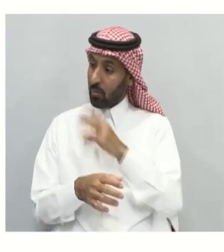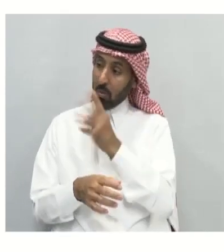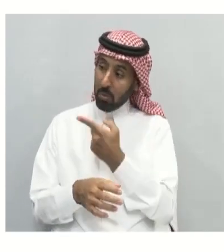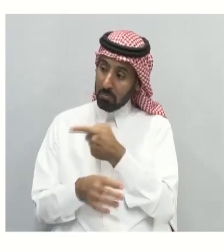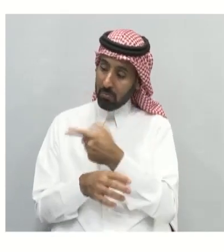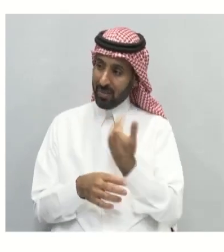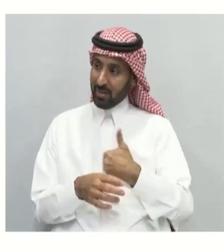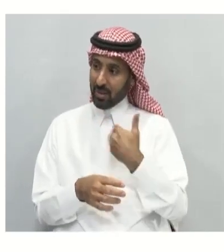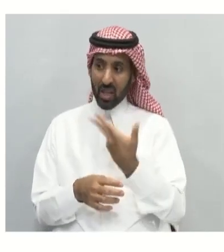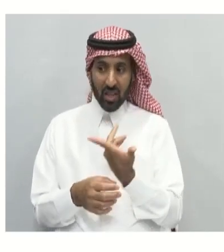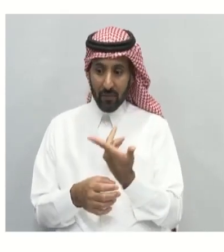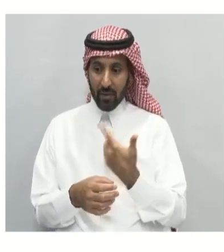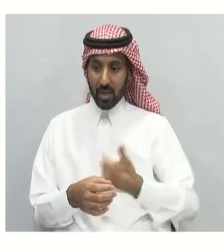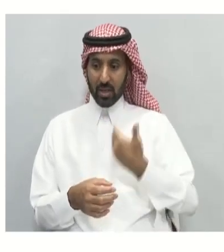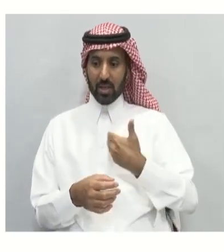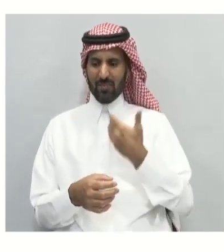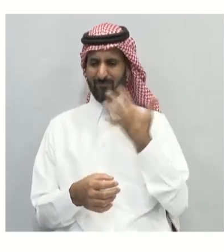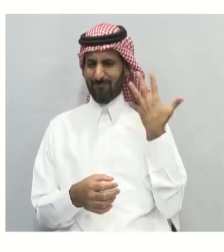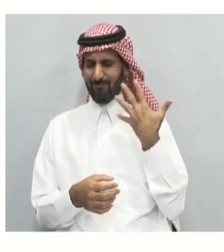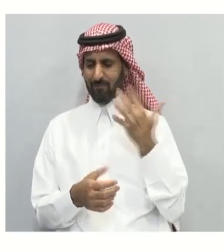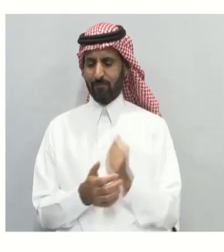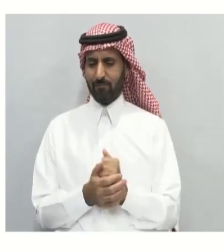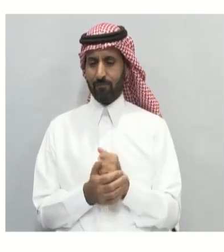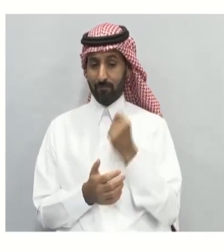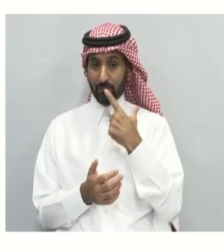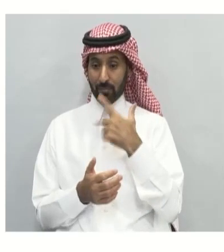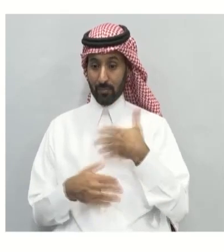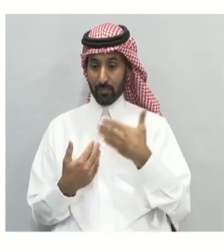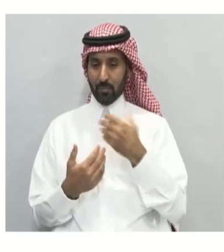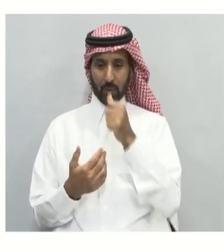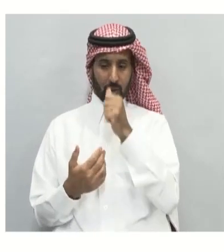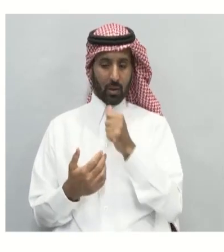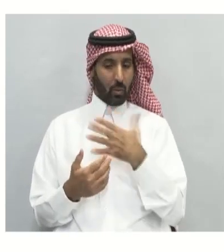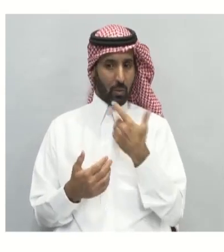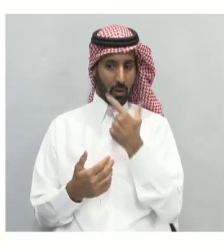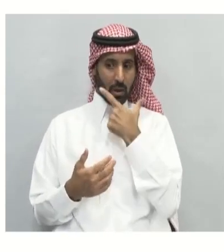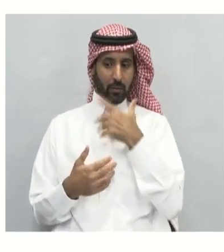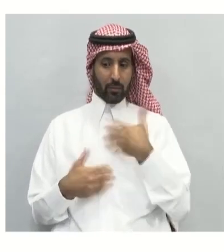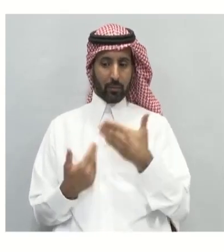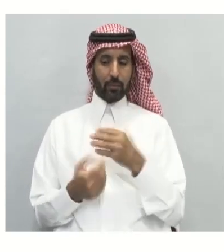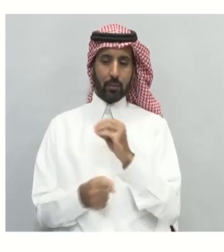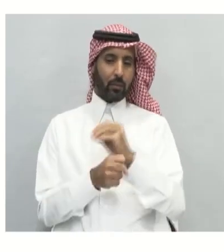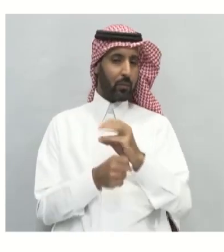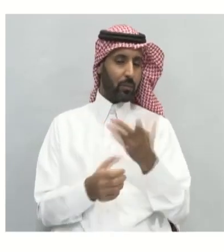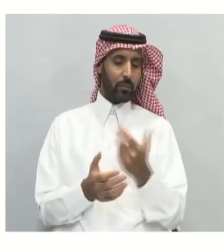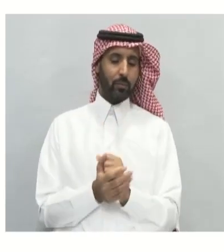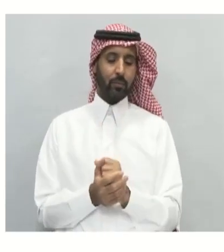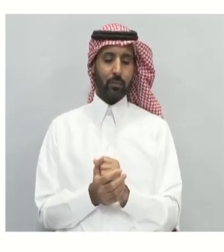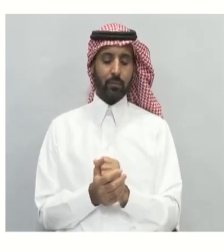they feel. He felt annoyed. He felt happy or sad. You're not only reporting